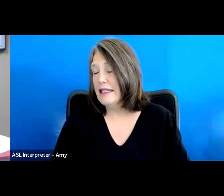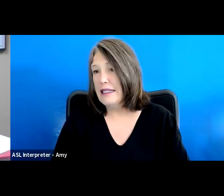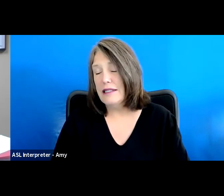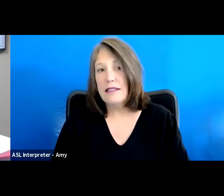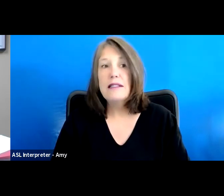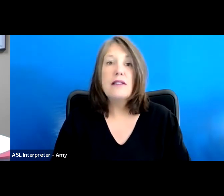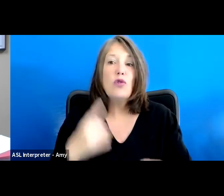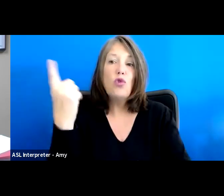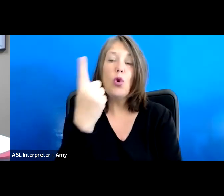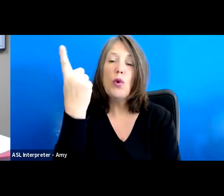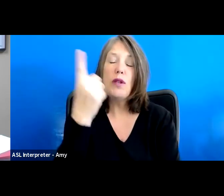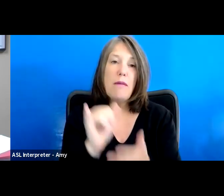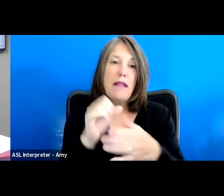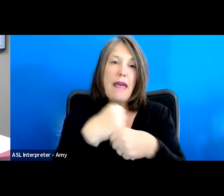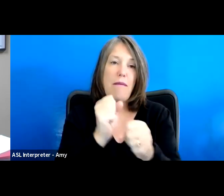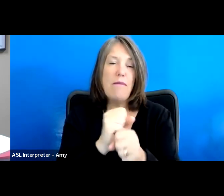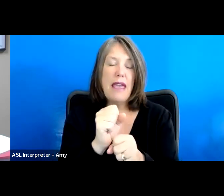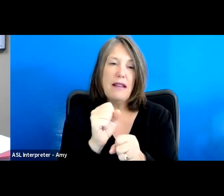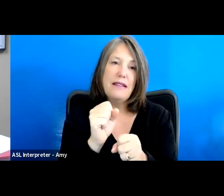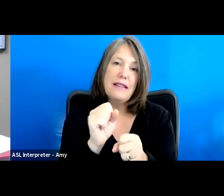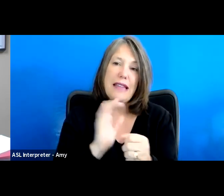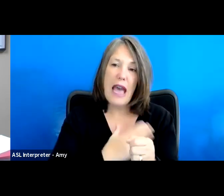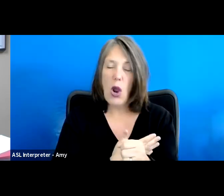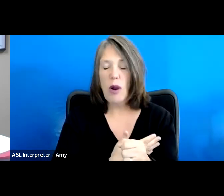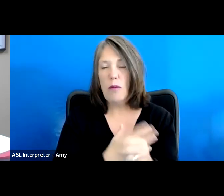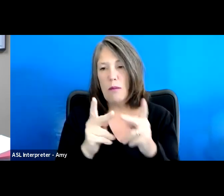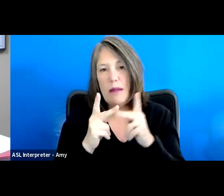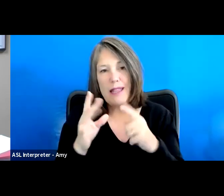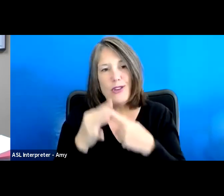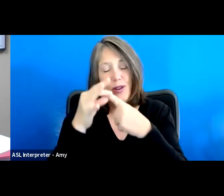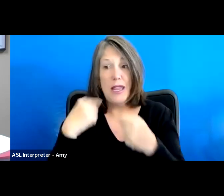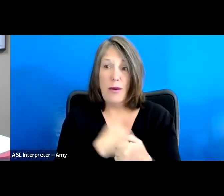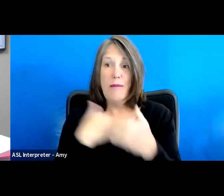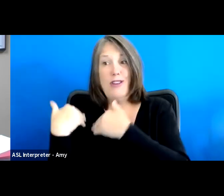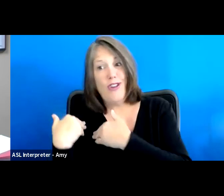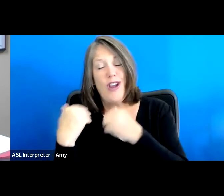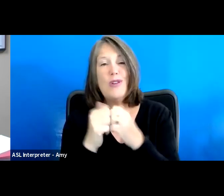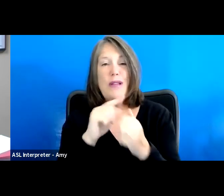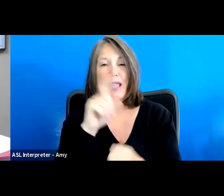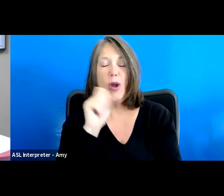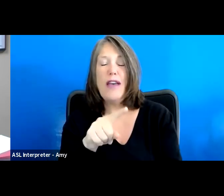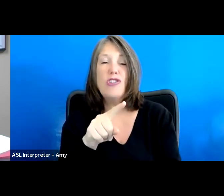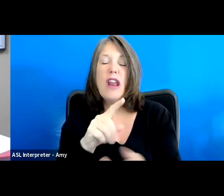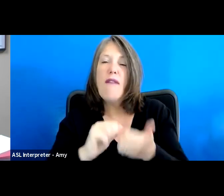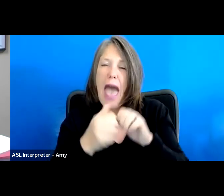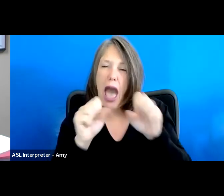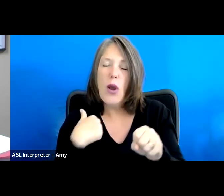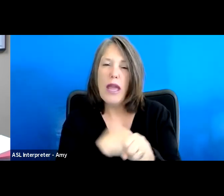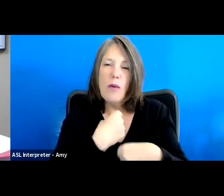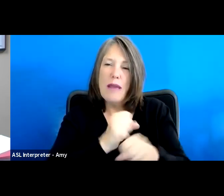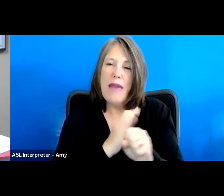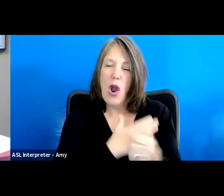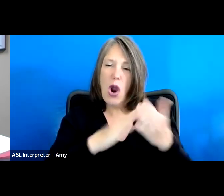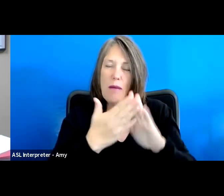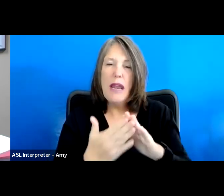So something that makes the Ability Center kind of unique is we've been charged with the question of how can we make our community the